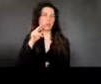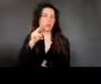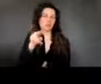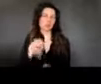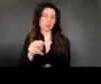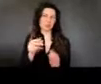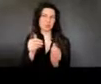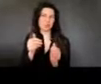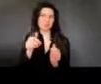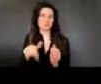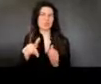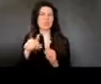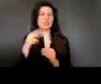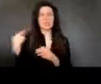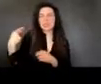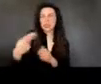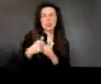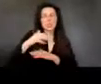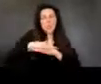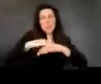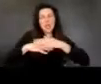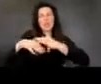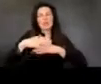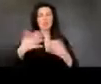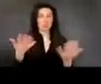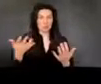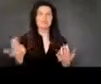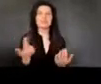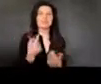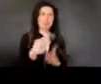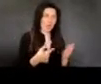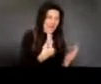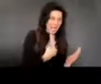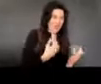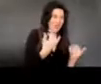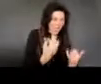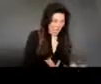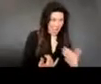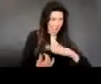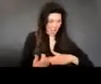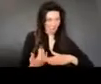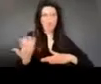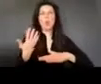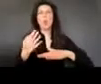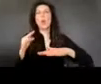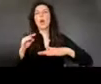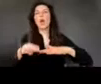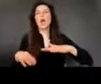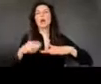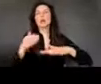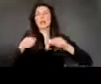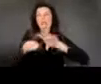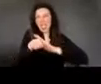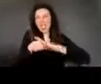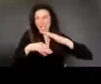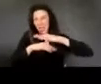history coming from, is this tension of what's there, what's not there, and what's kind of in the process of